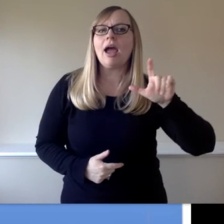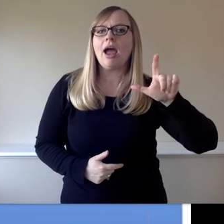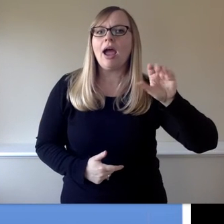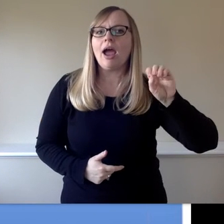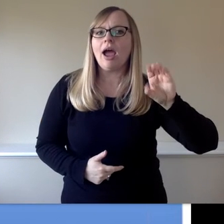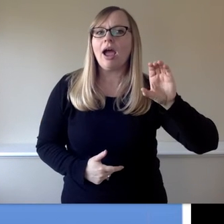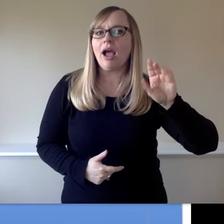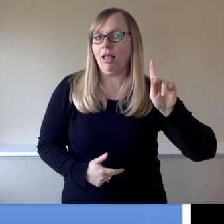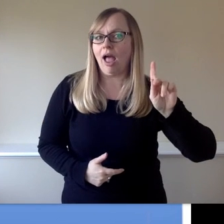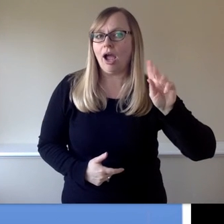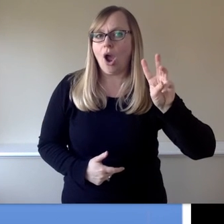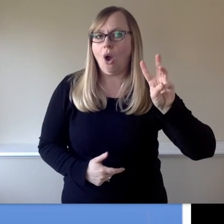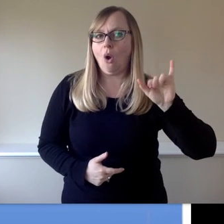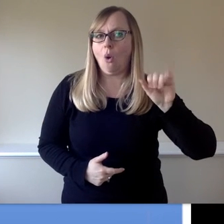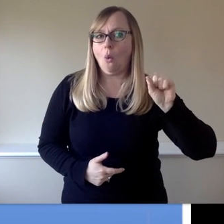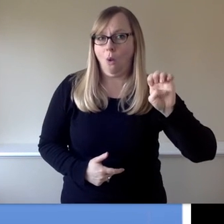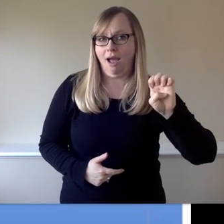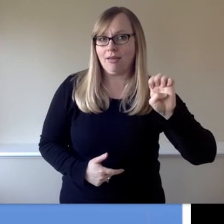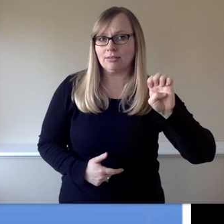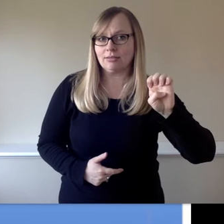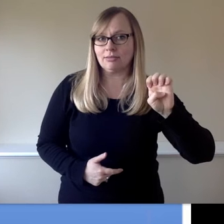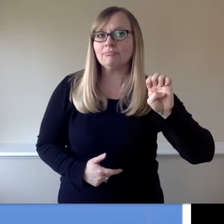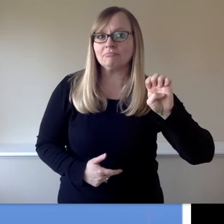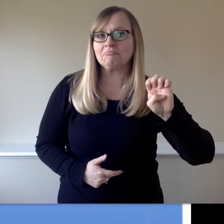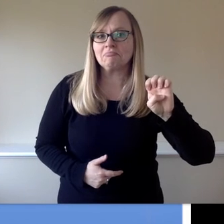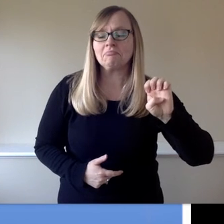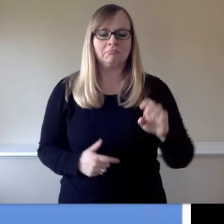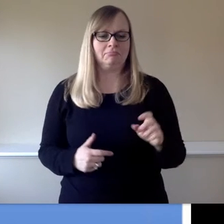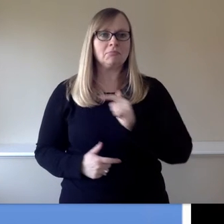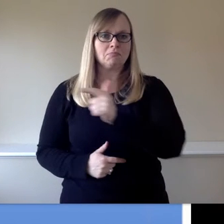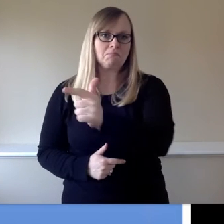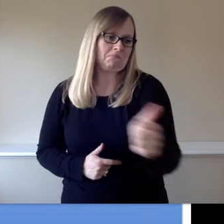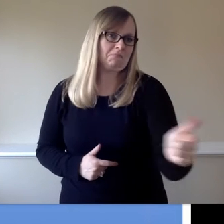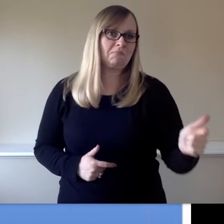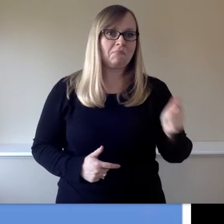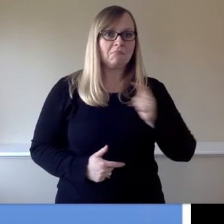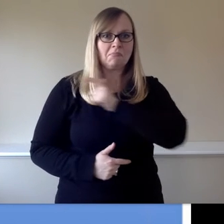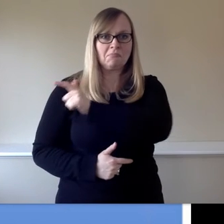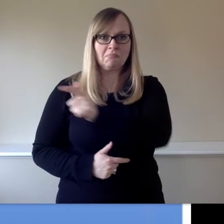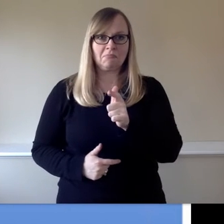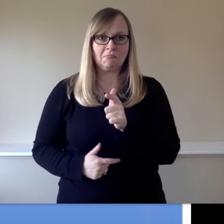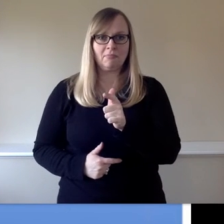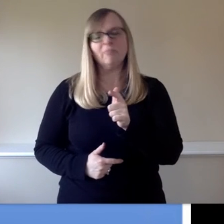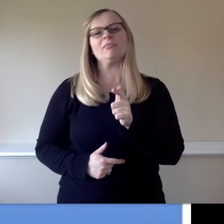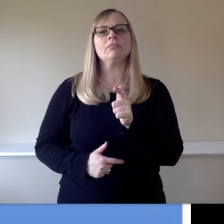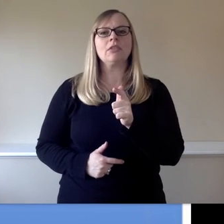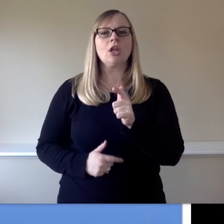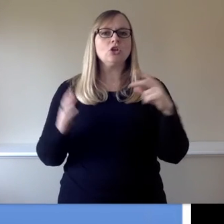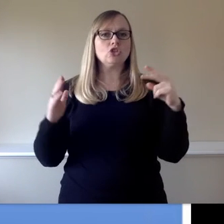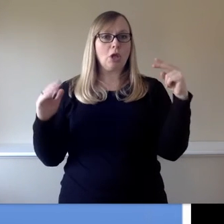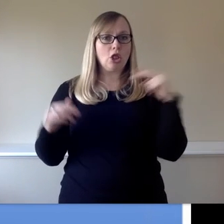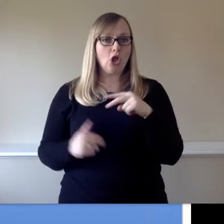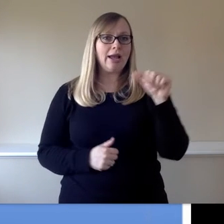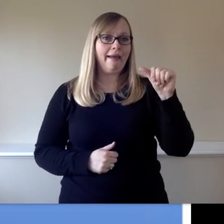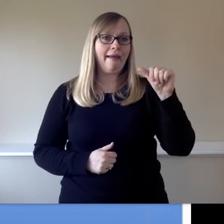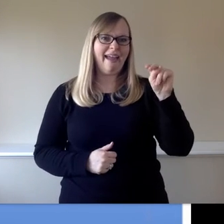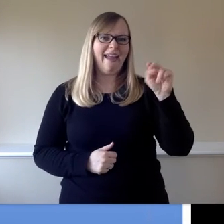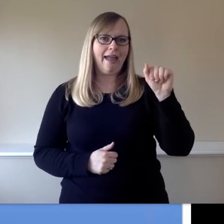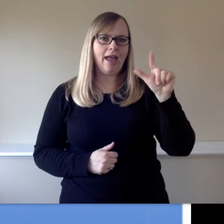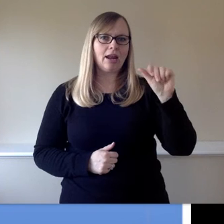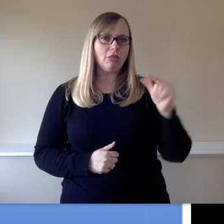players take turns in a clockwise direction around the table. So when we look at an analog clock to see what time it is,